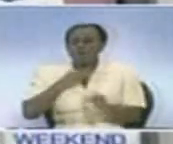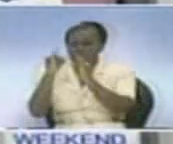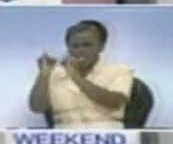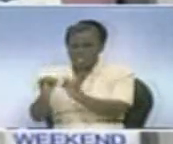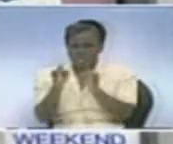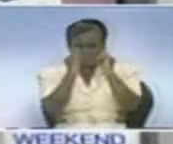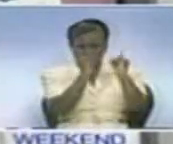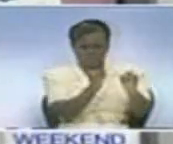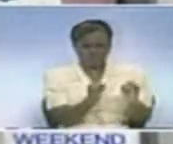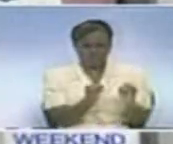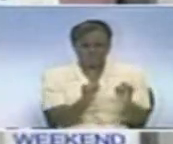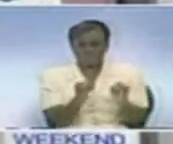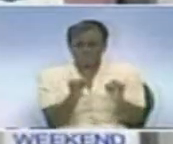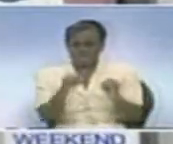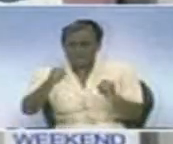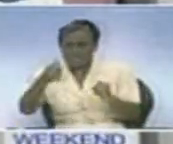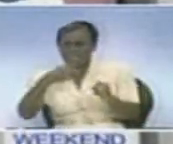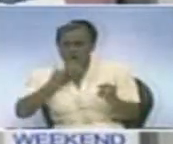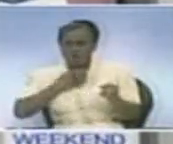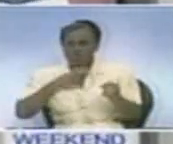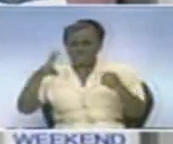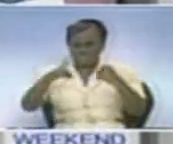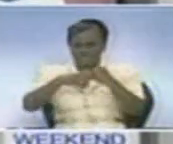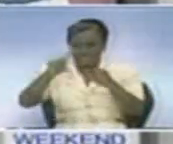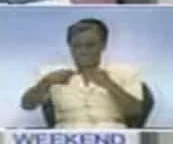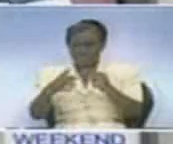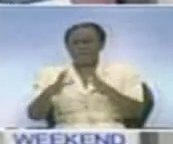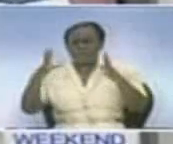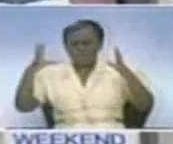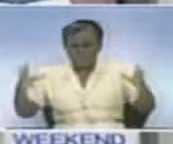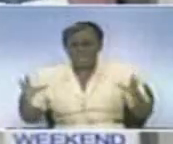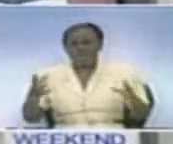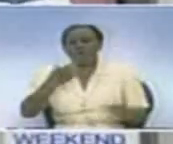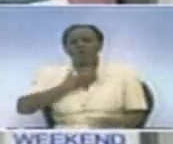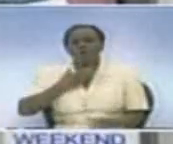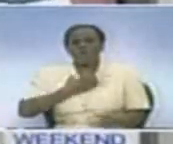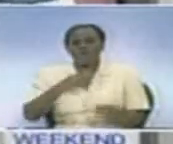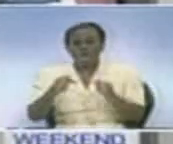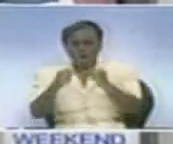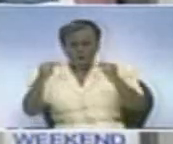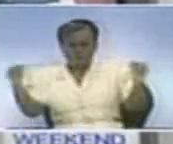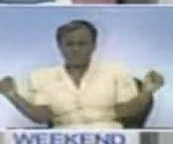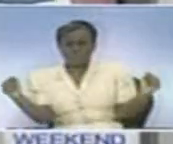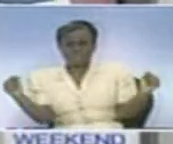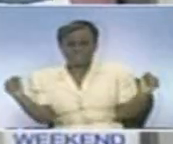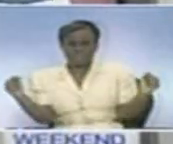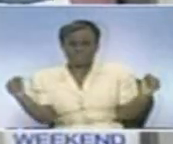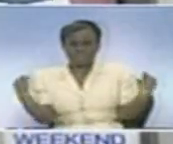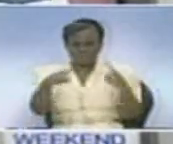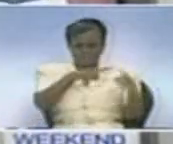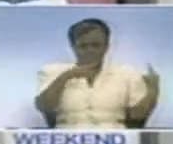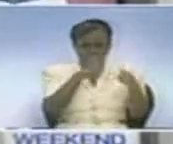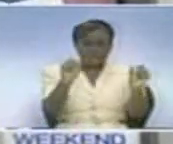One owned 7,000. There's one of the biggest opposite Mkunubi, opposite where this massacre took